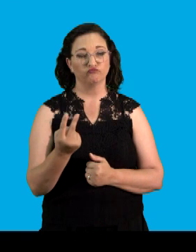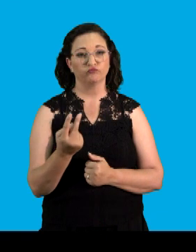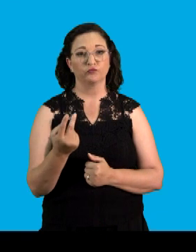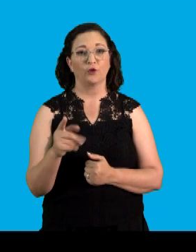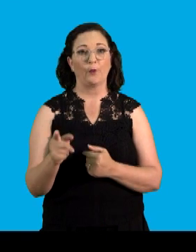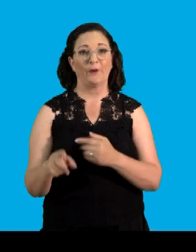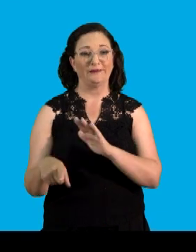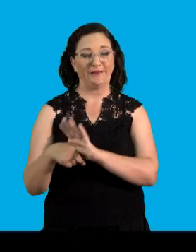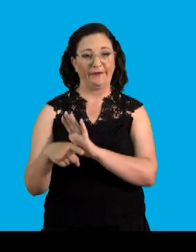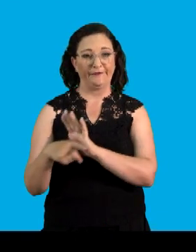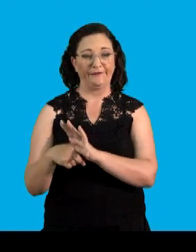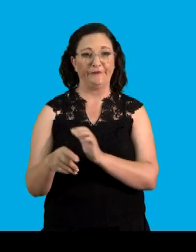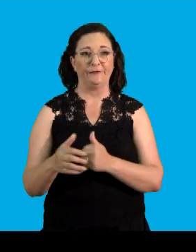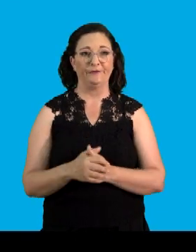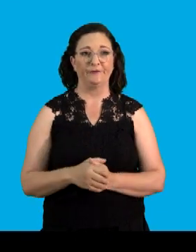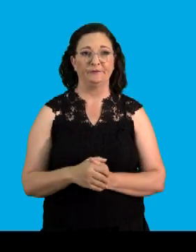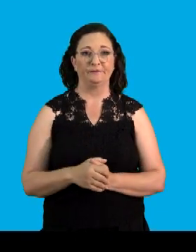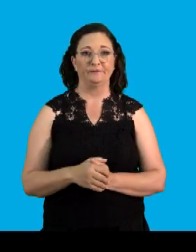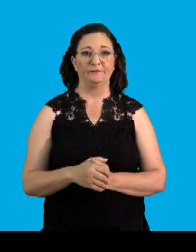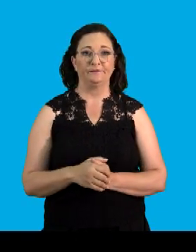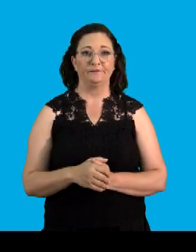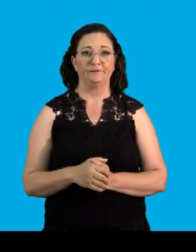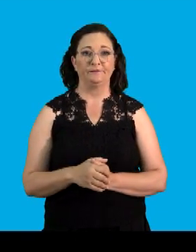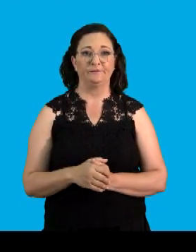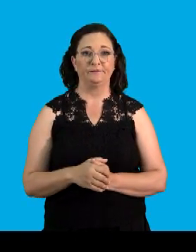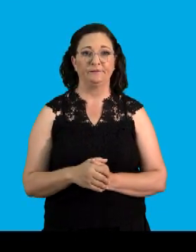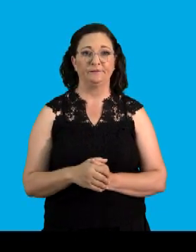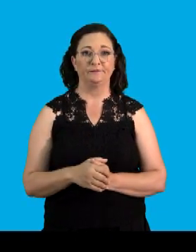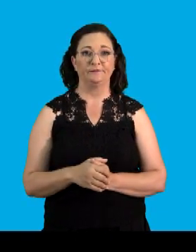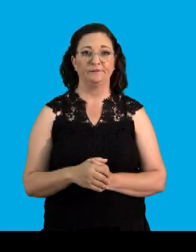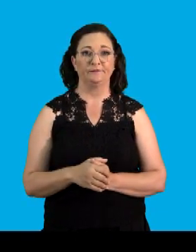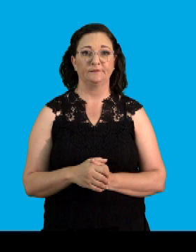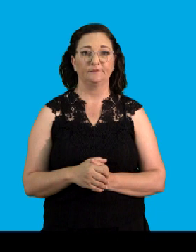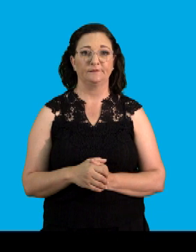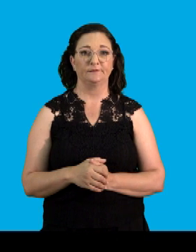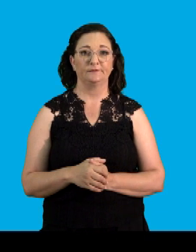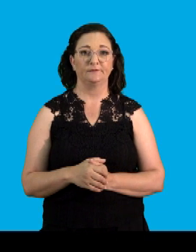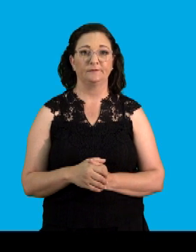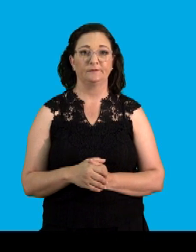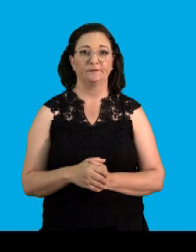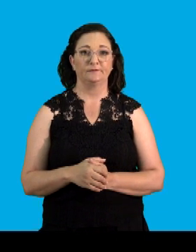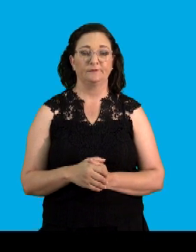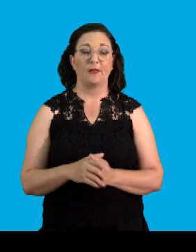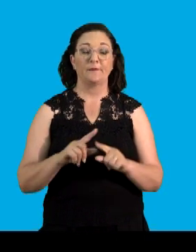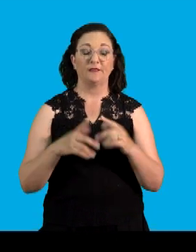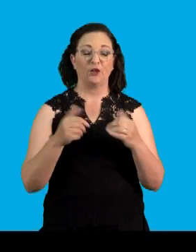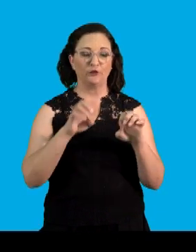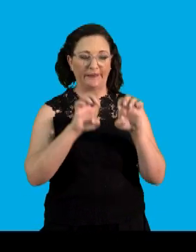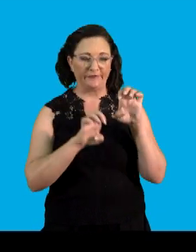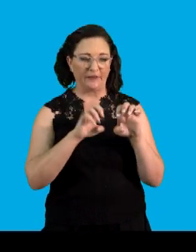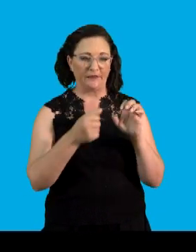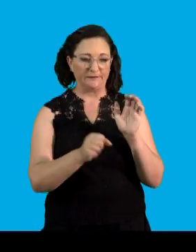and or the negatives. Right, so the question says evaluate